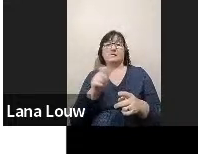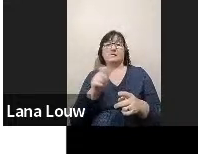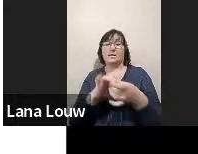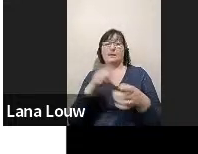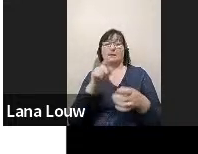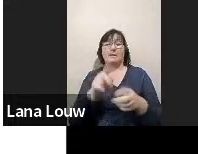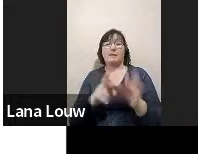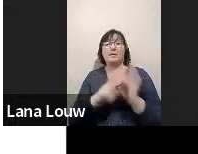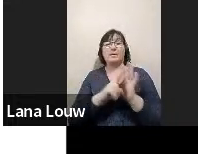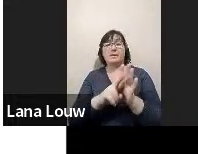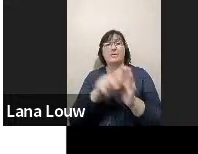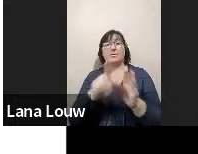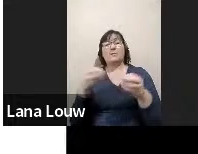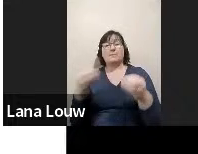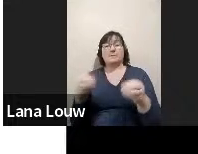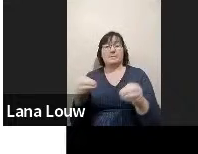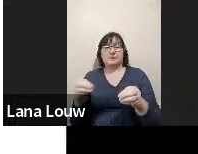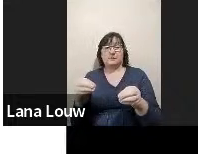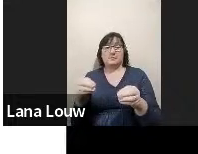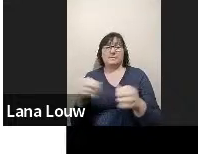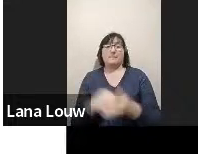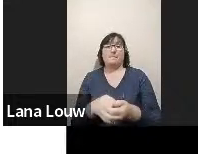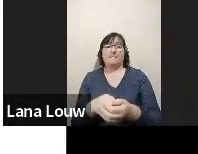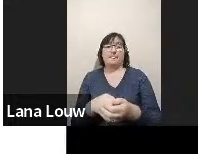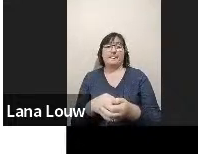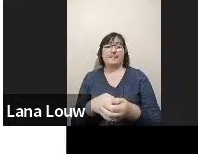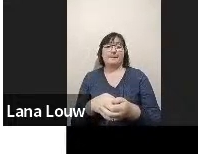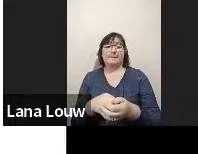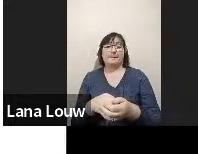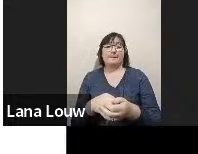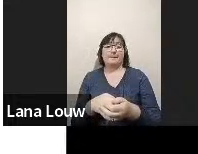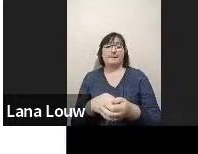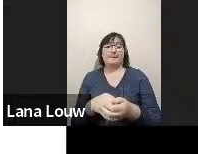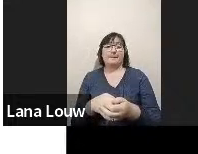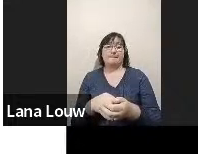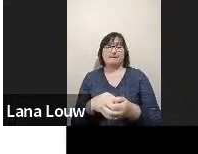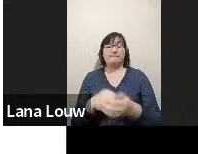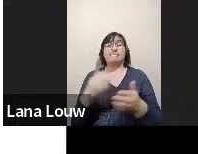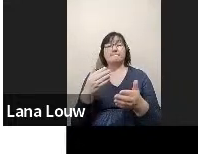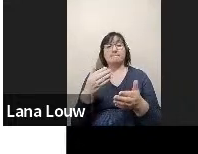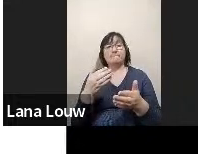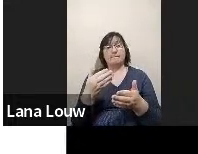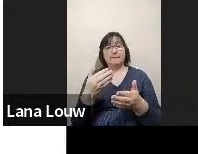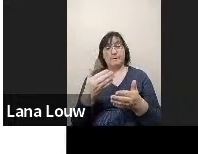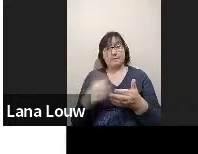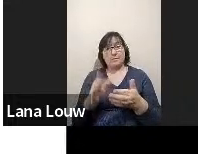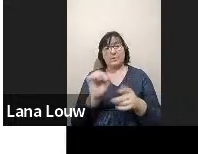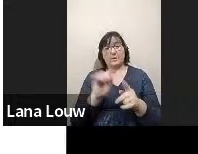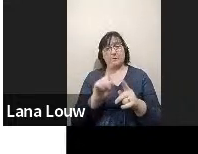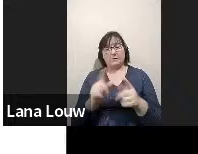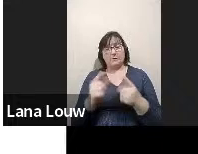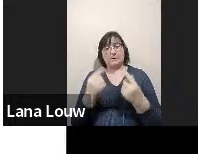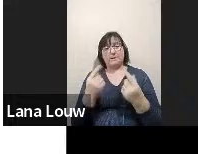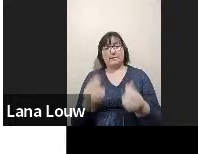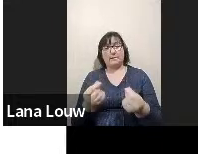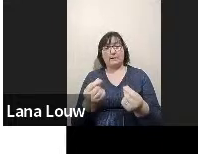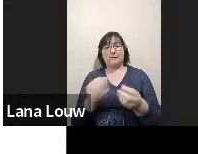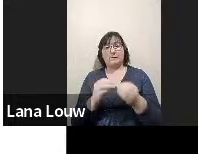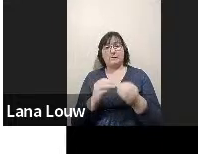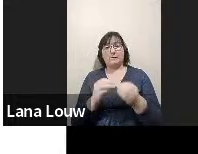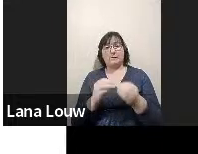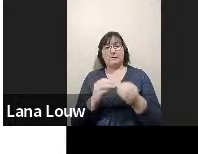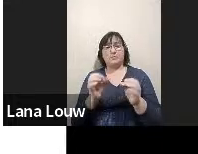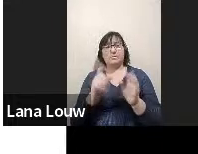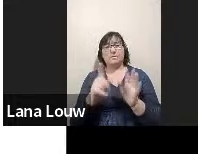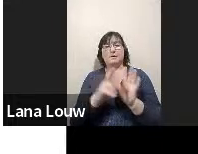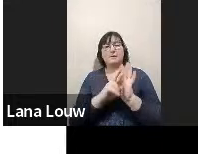Okay, now another step that needs to be done is to ensure that the registered representative and the entity are